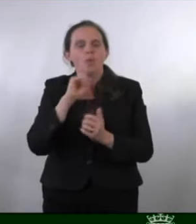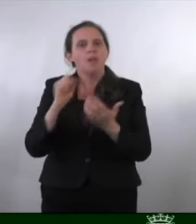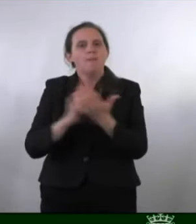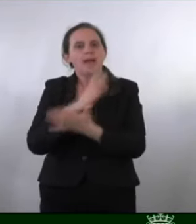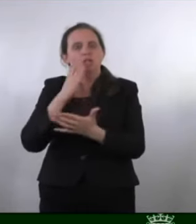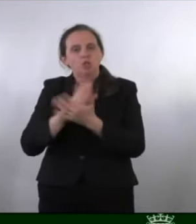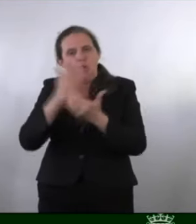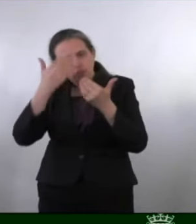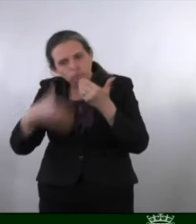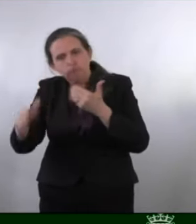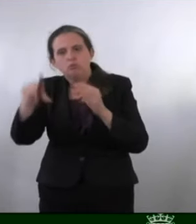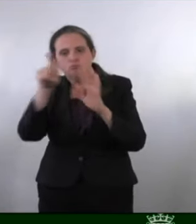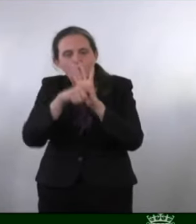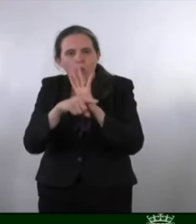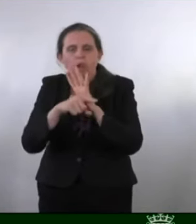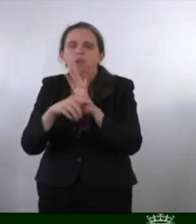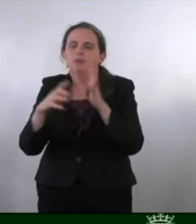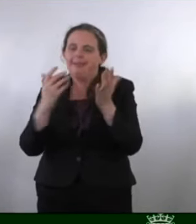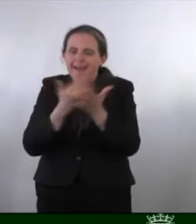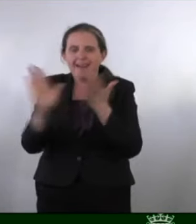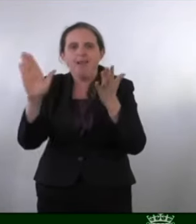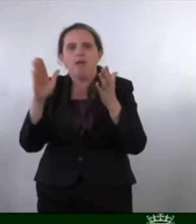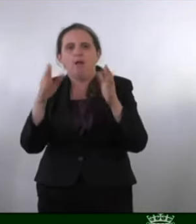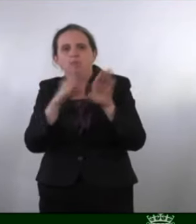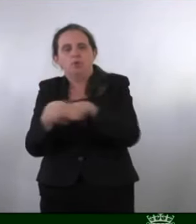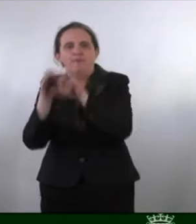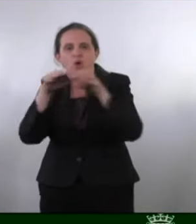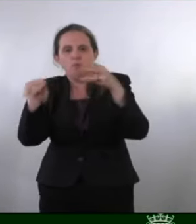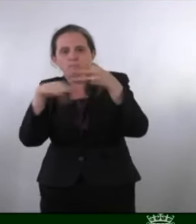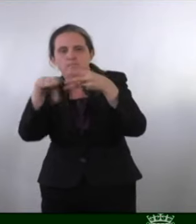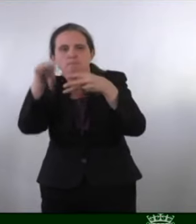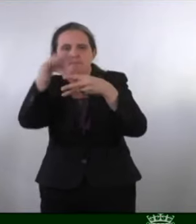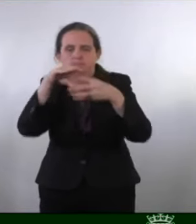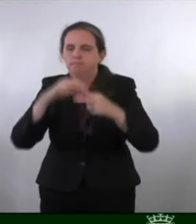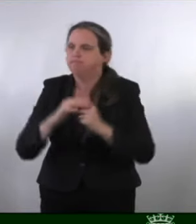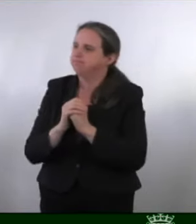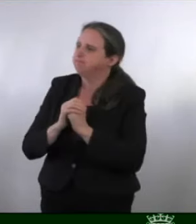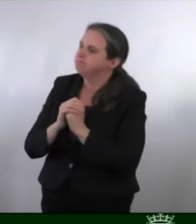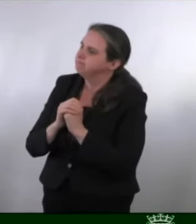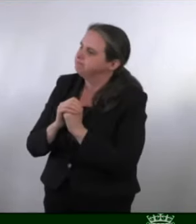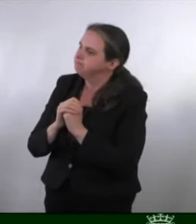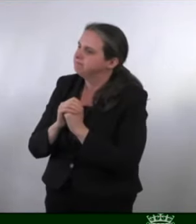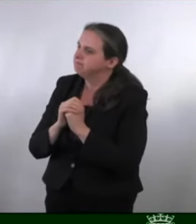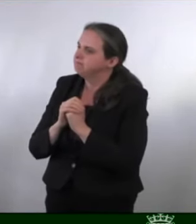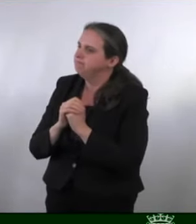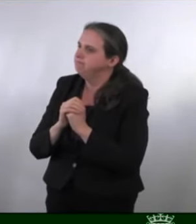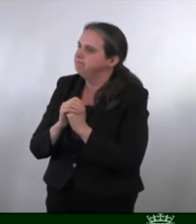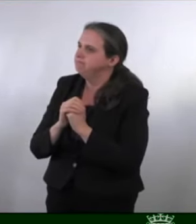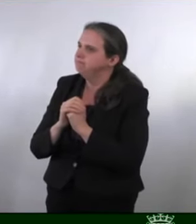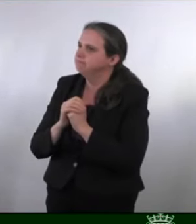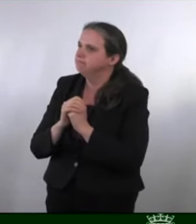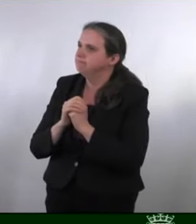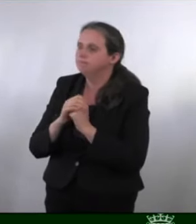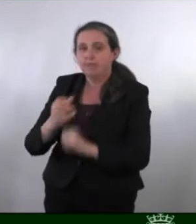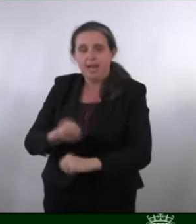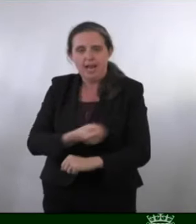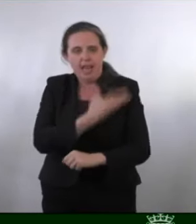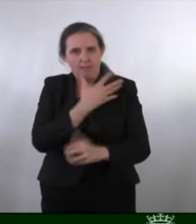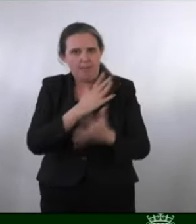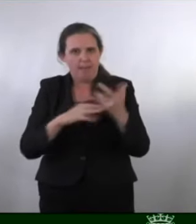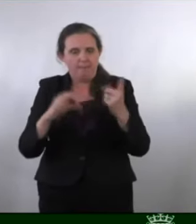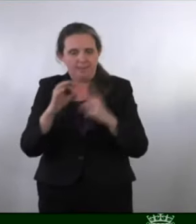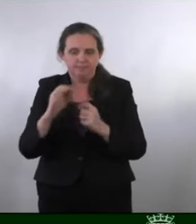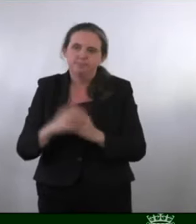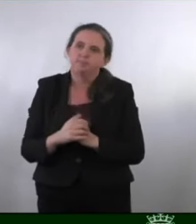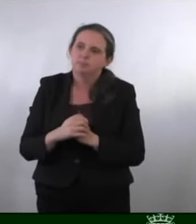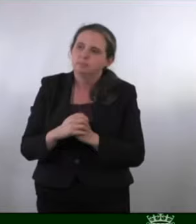way we do things. Zara Sultana. Thank you, Madam Deputy Speaker. Last week, the Health Secretary told Good Morning Britain, and I quote, "We